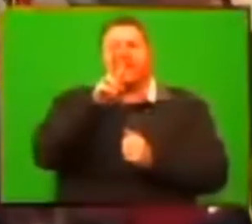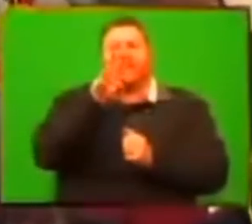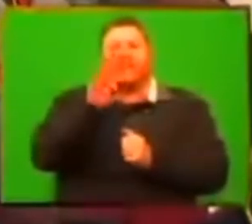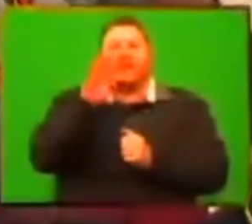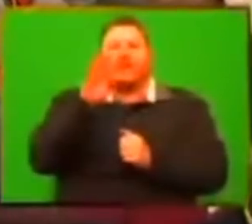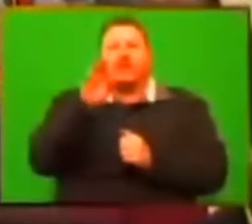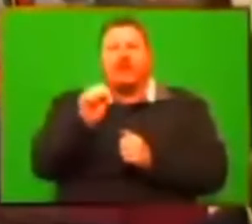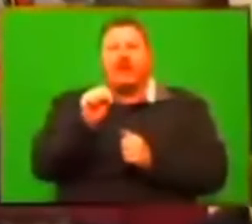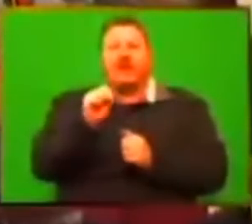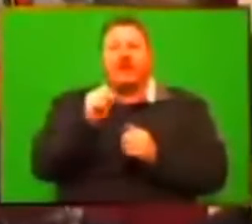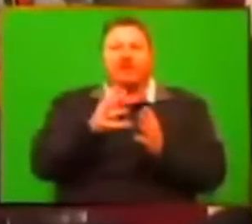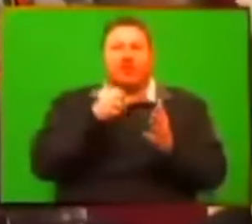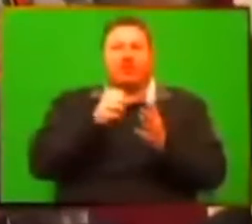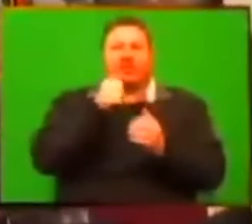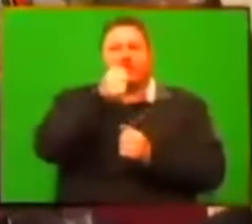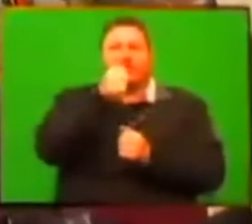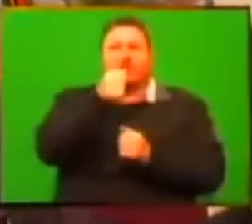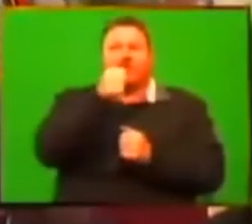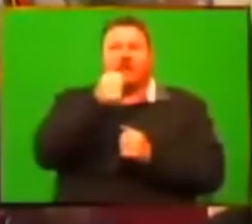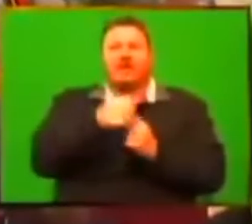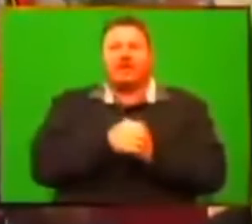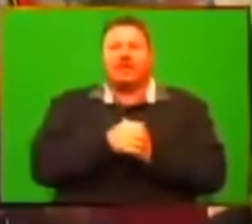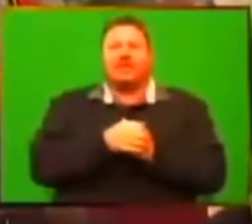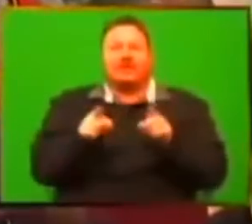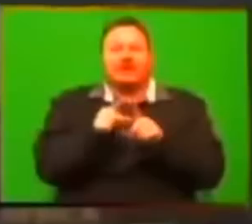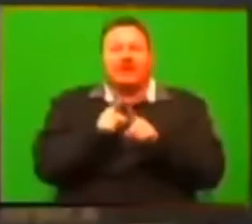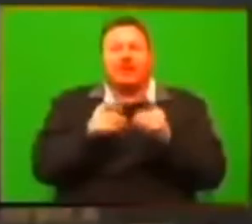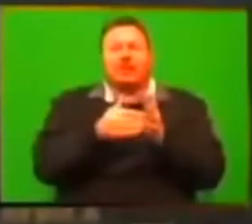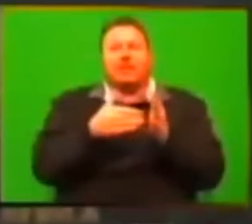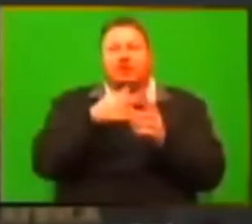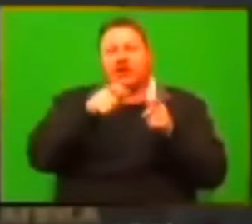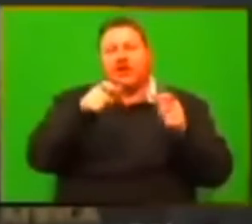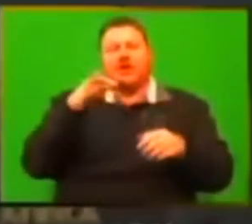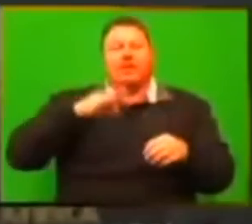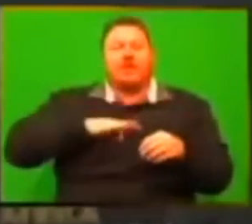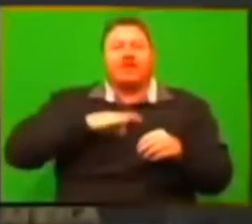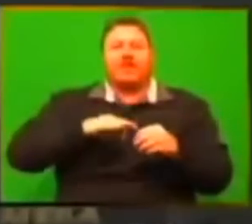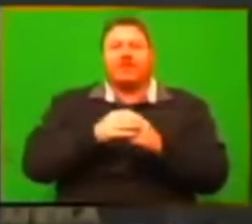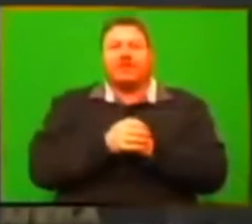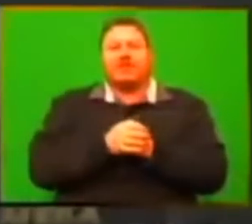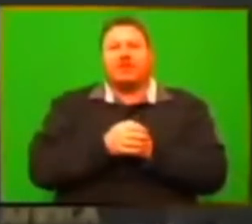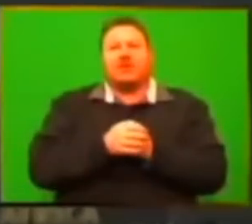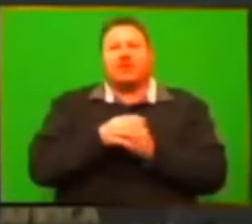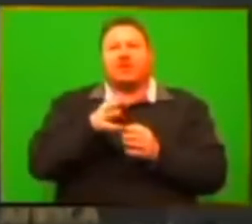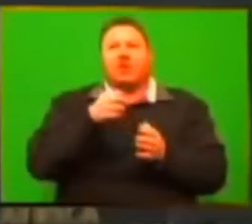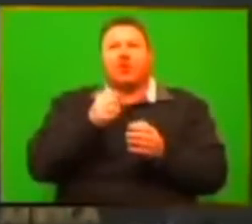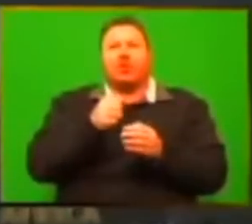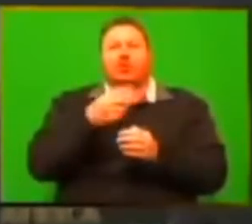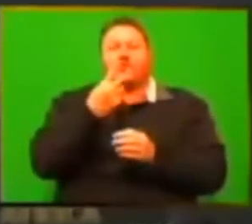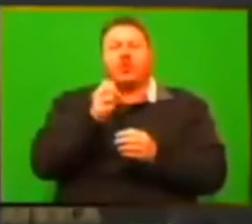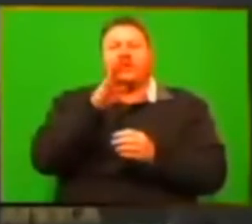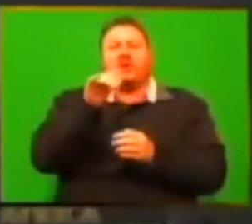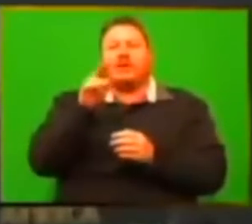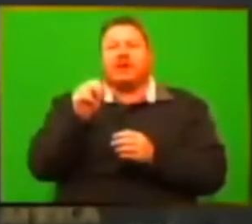government of national unity. The same matriculant is a beneficiary of the loot of 20